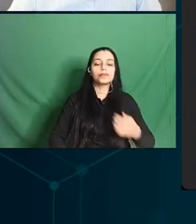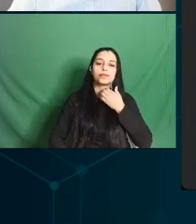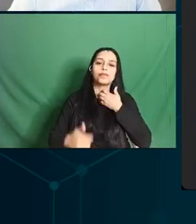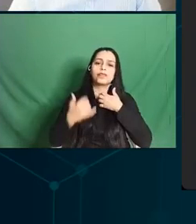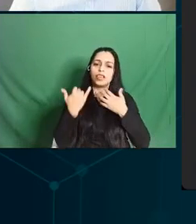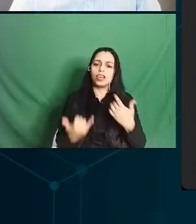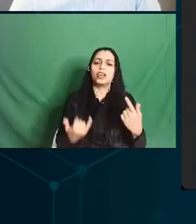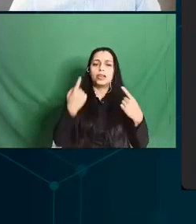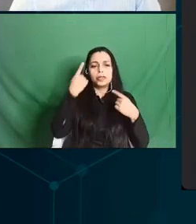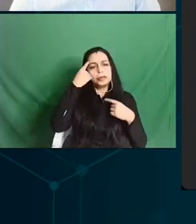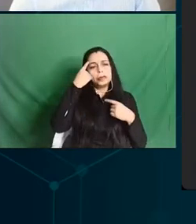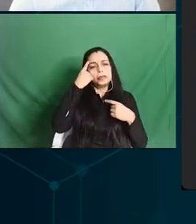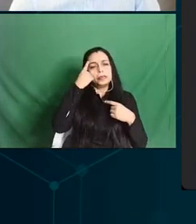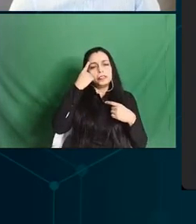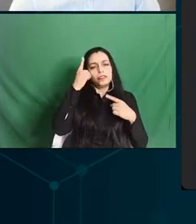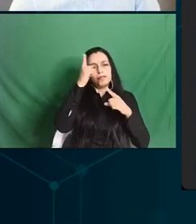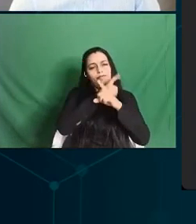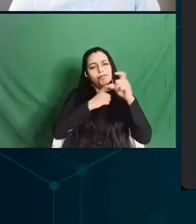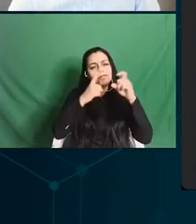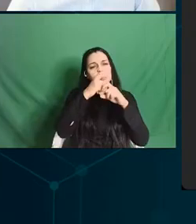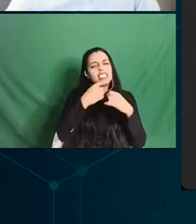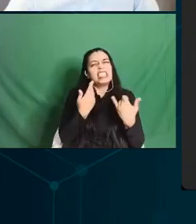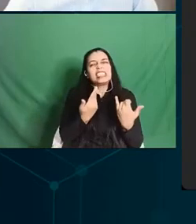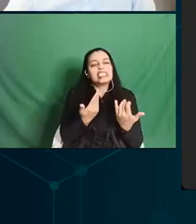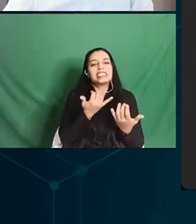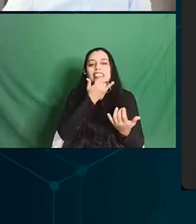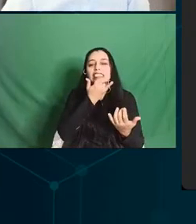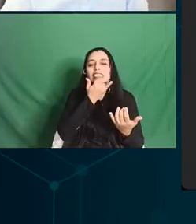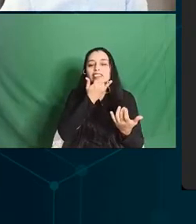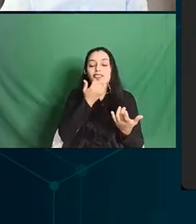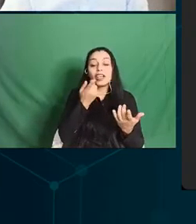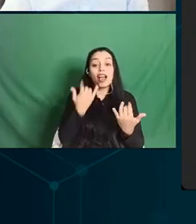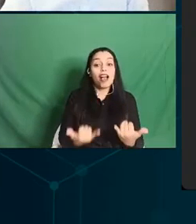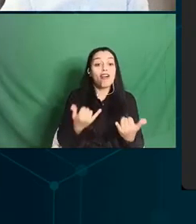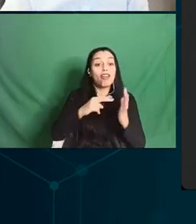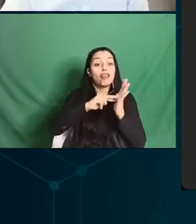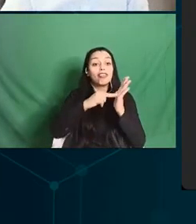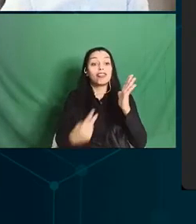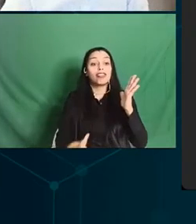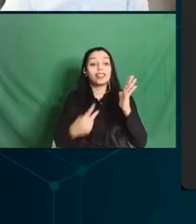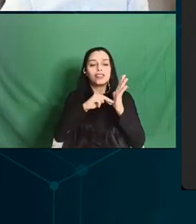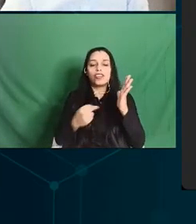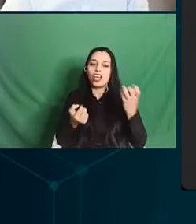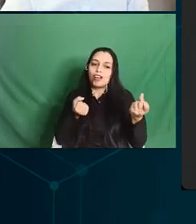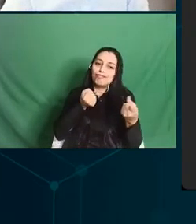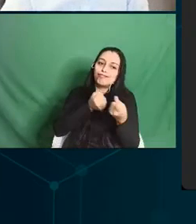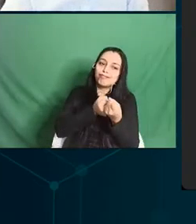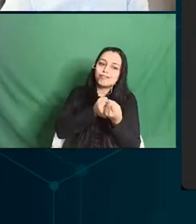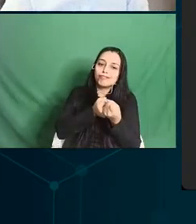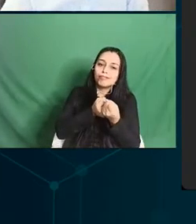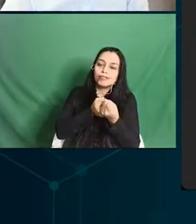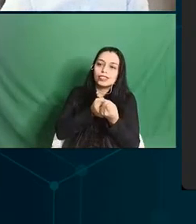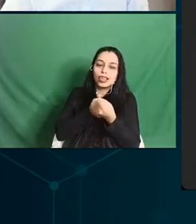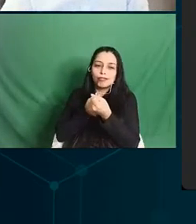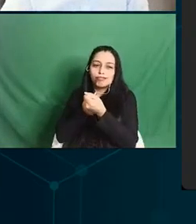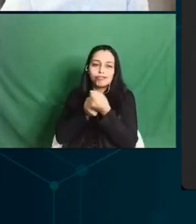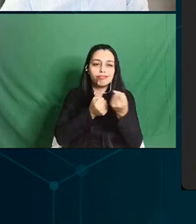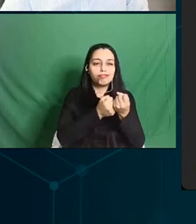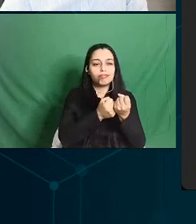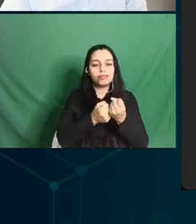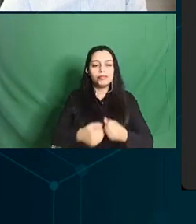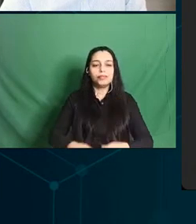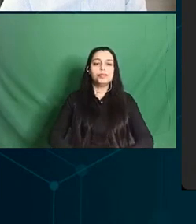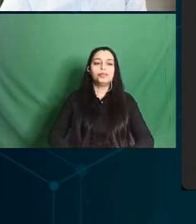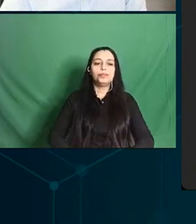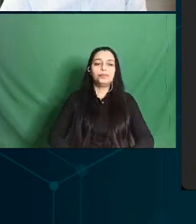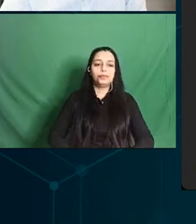that these technologies need to be leveraged, and it'll vary depending on your industry how you